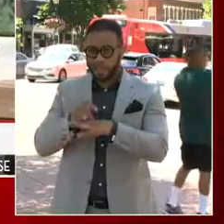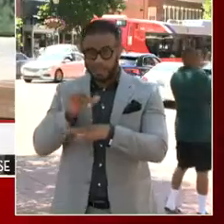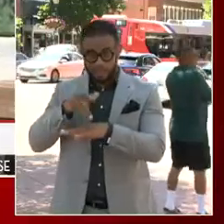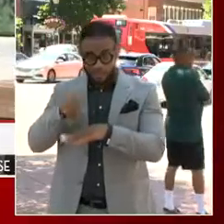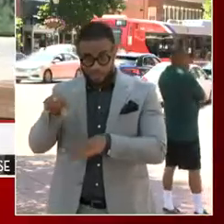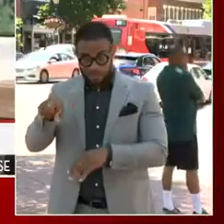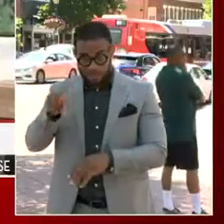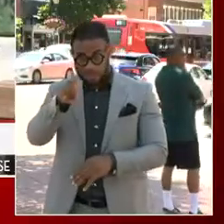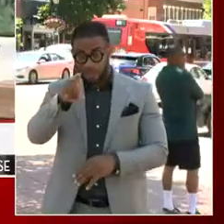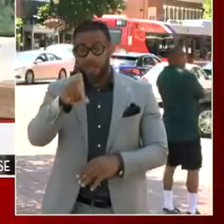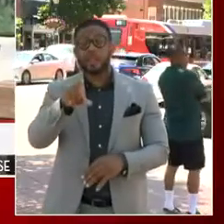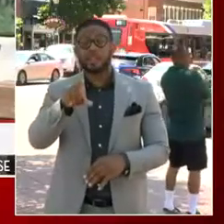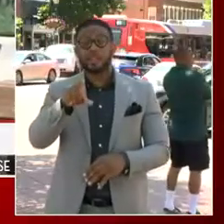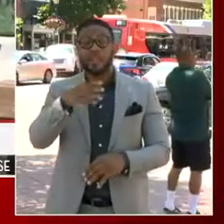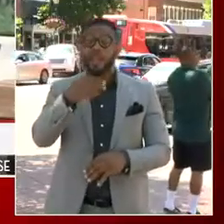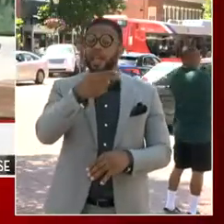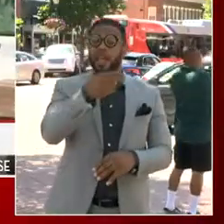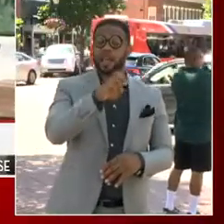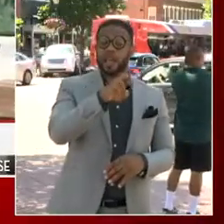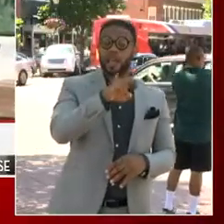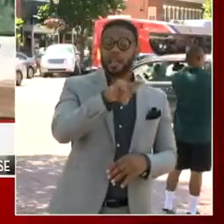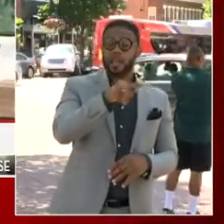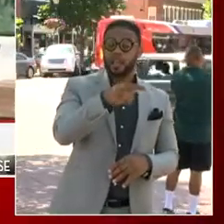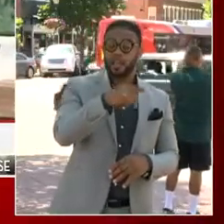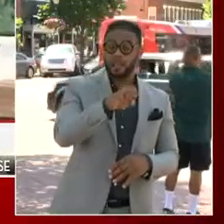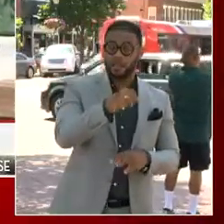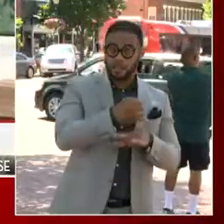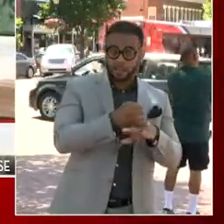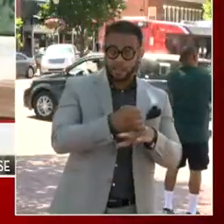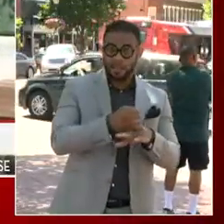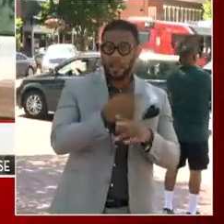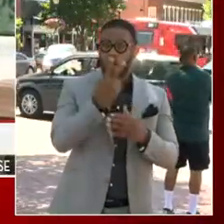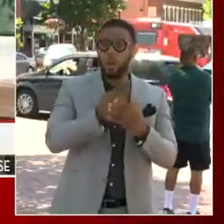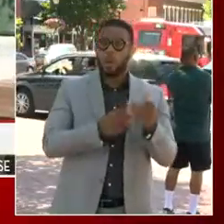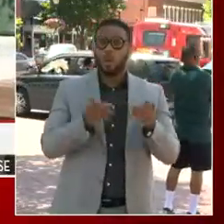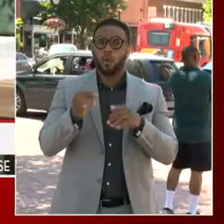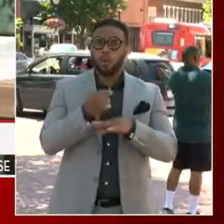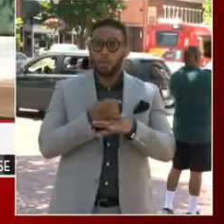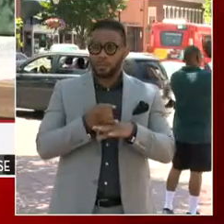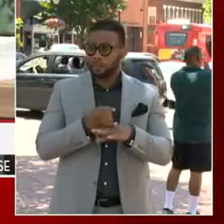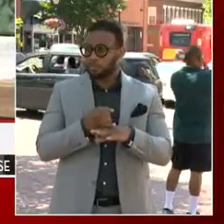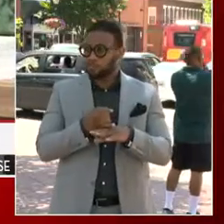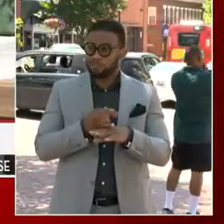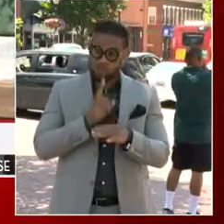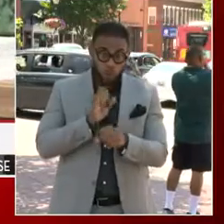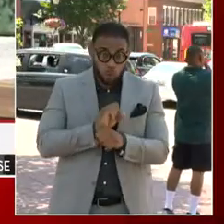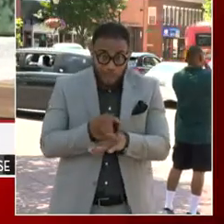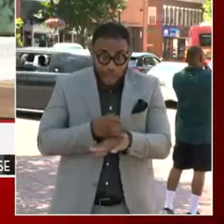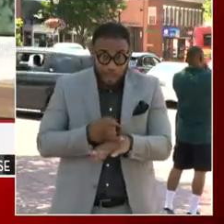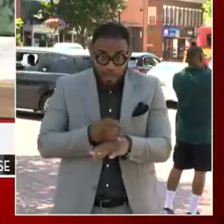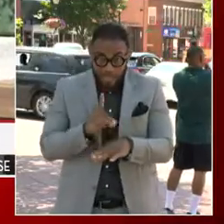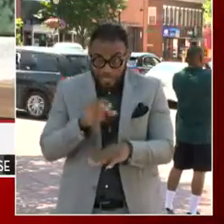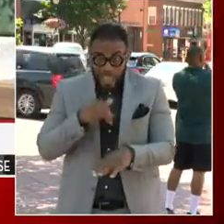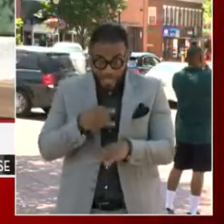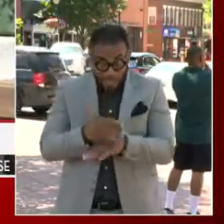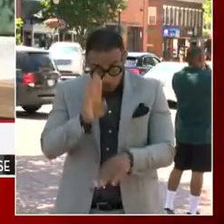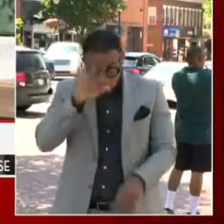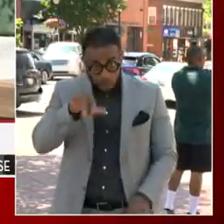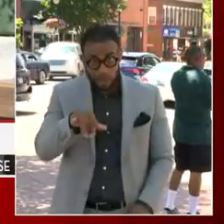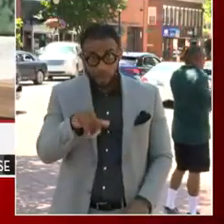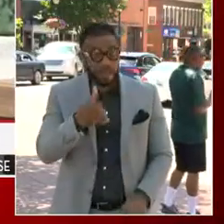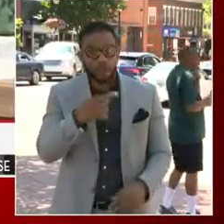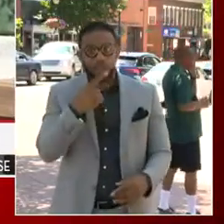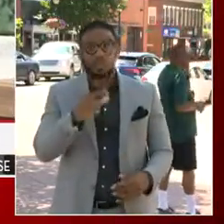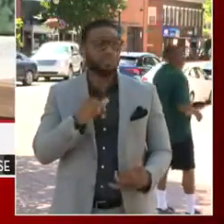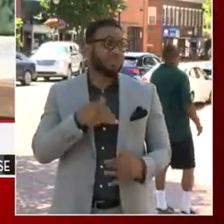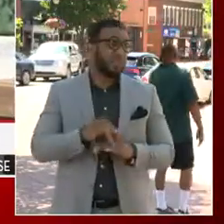So Kingman Island and Heritage Island are some islands that, and they're true islands. So DC have islands. So if anyone